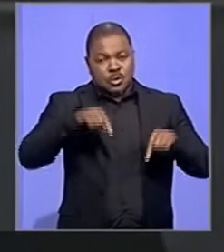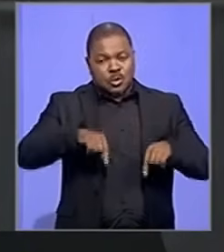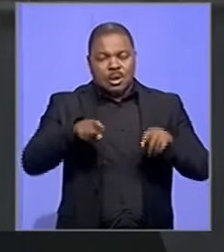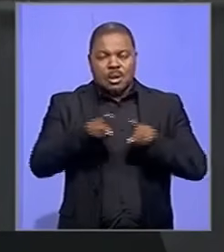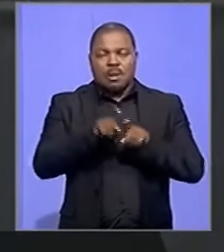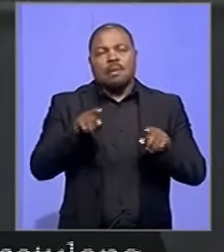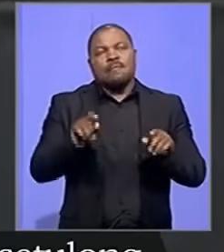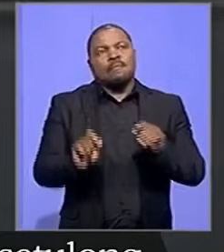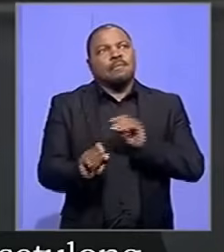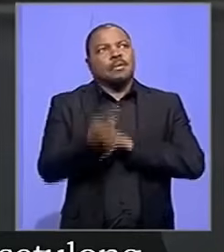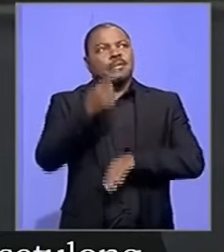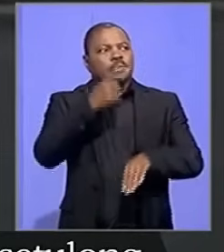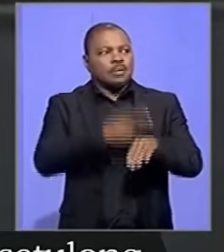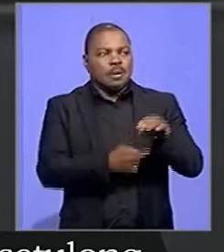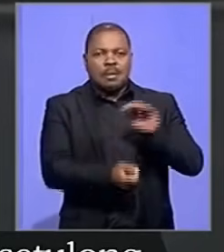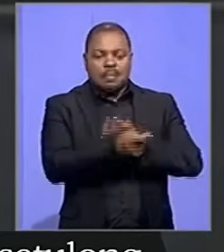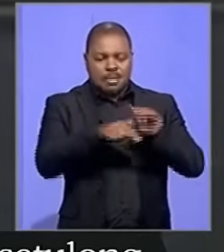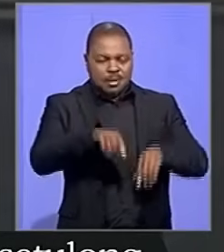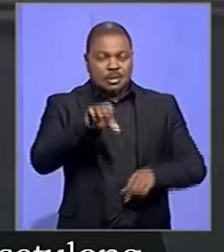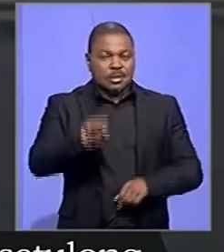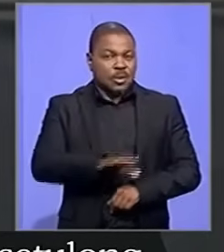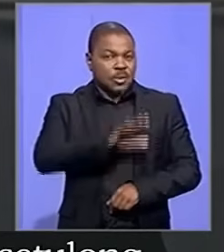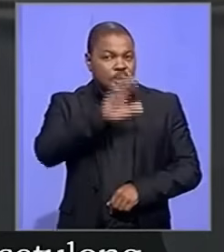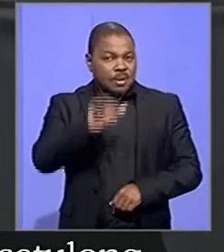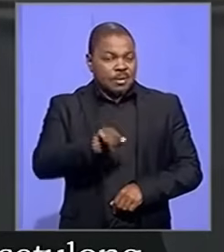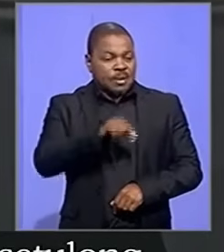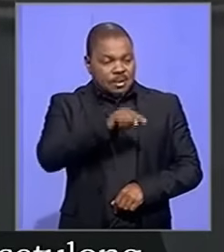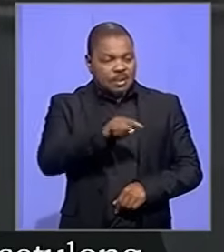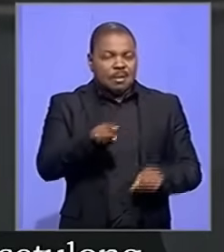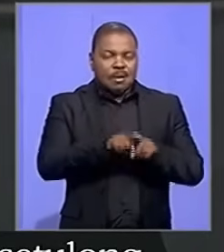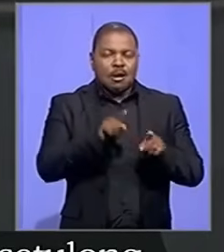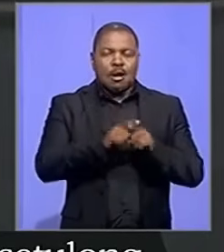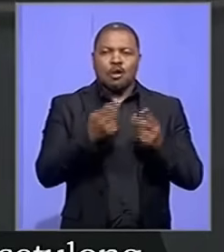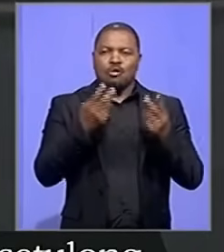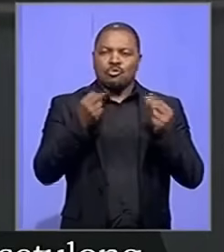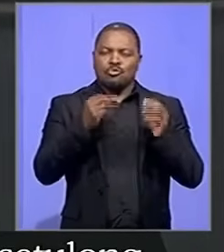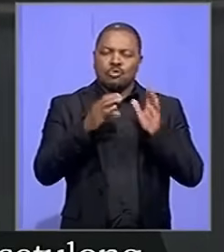day for our country, and I think it is the start of a new chapter